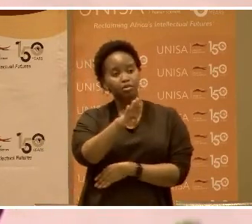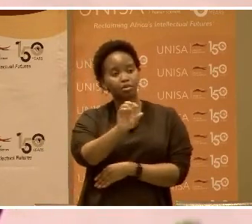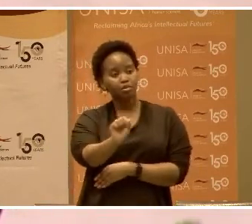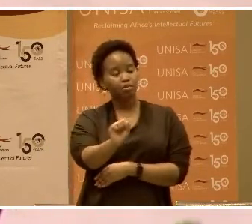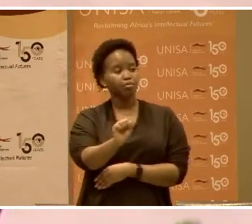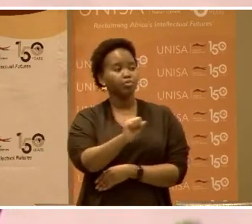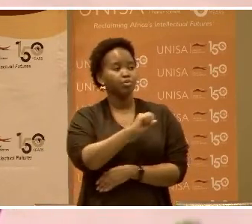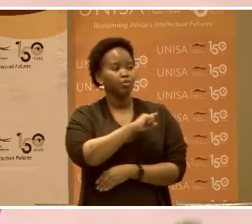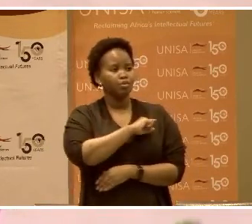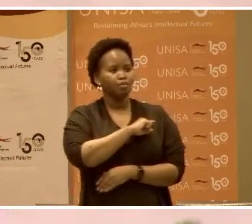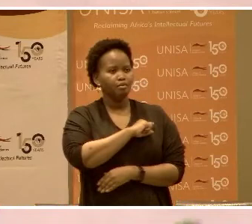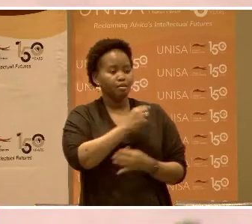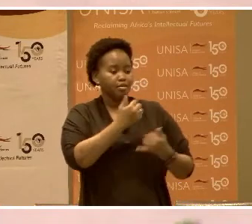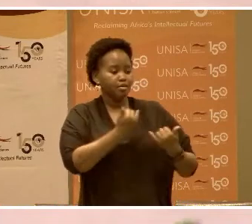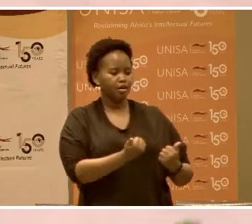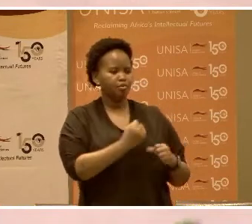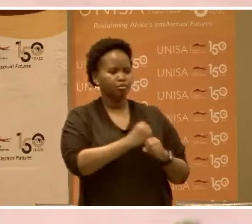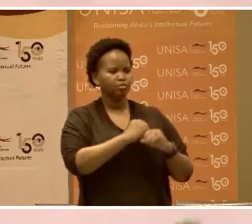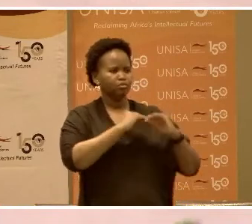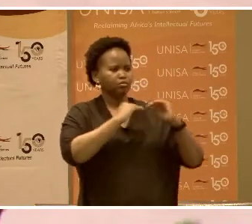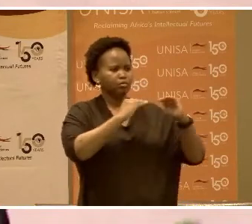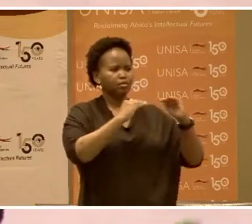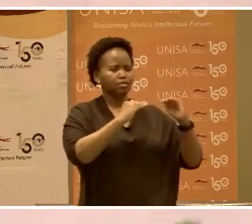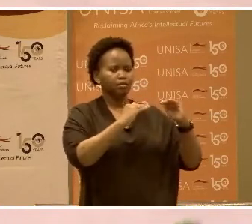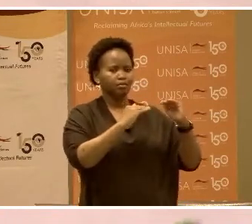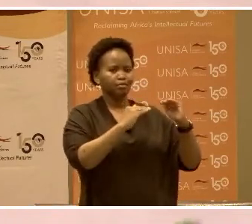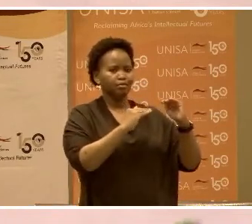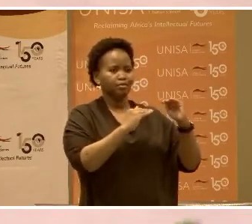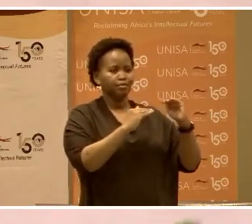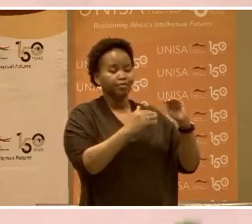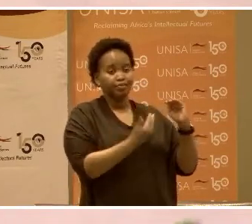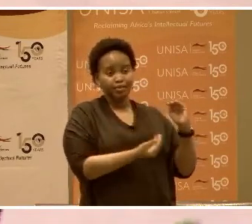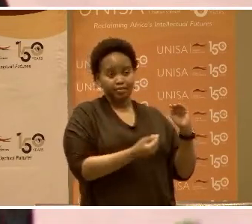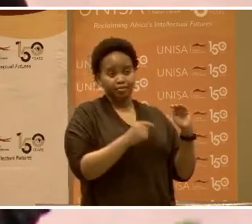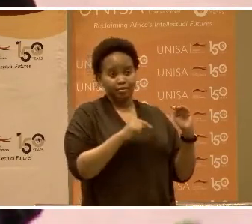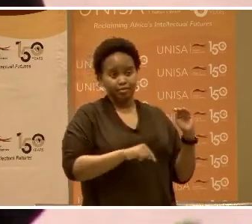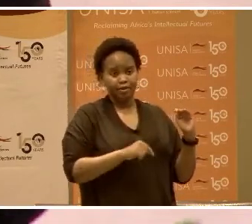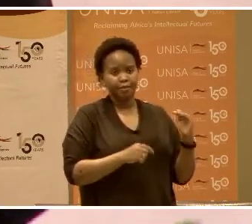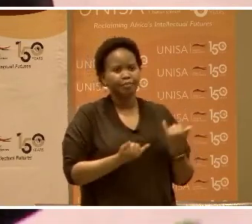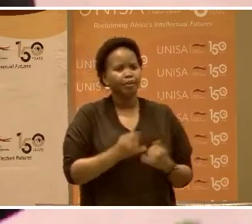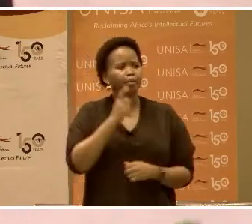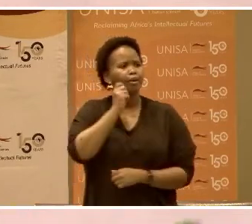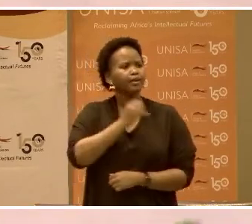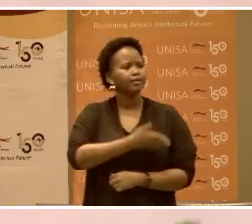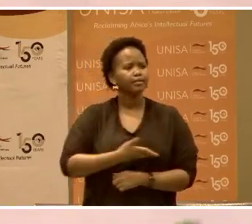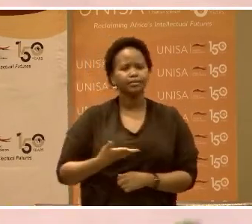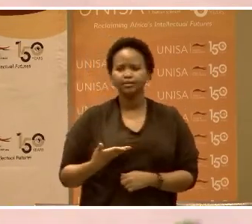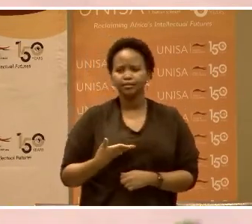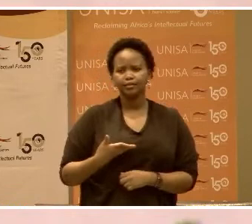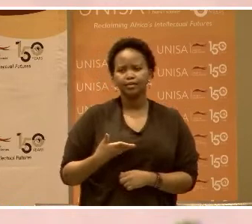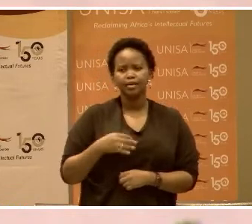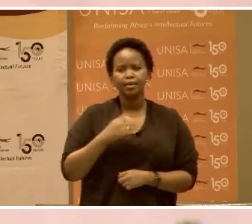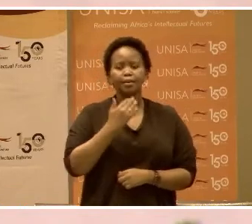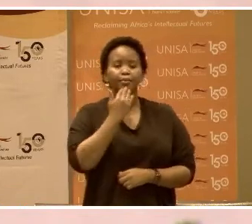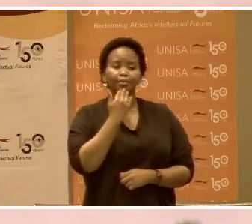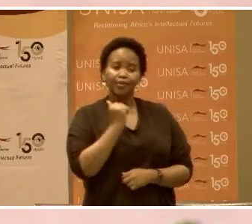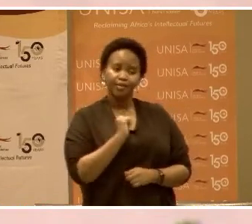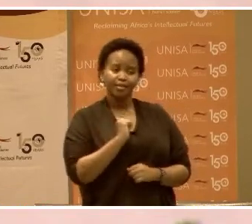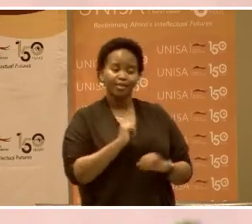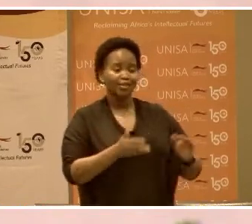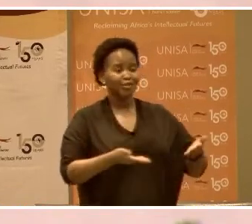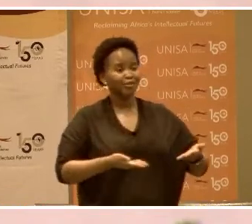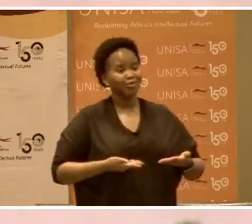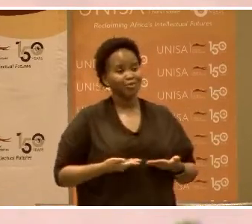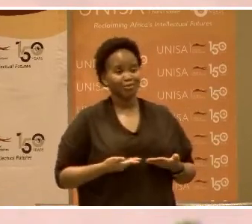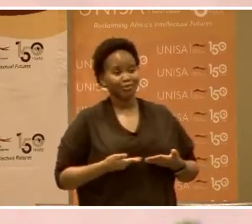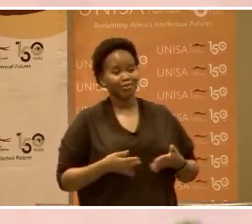setting the tone for today. Ladies and gentlemen, allow me to come and introduce our keynote